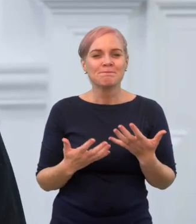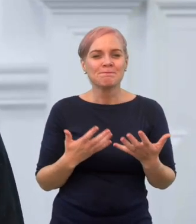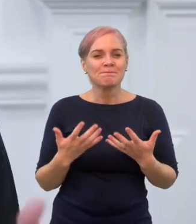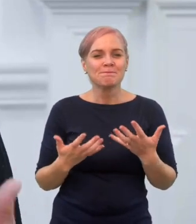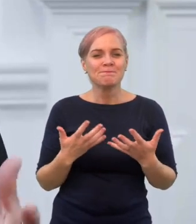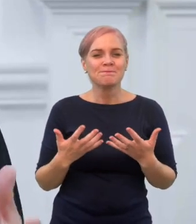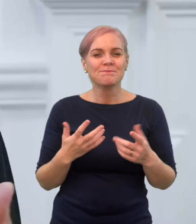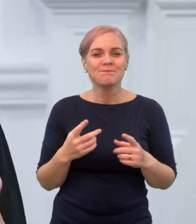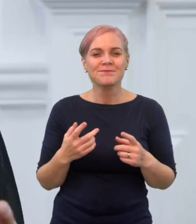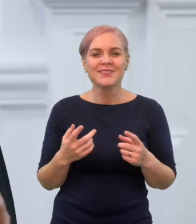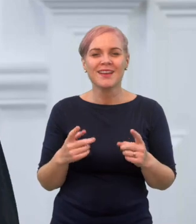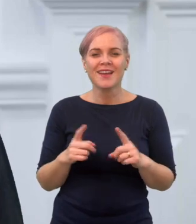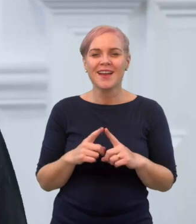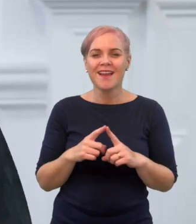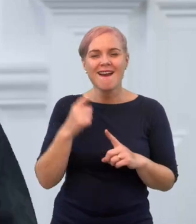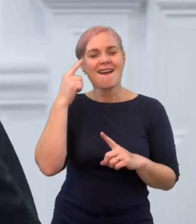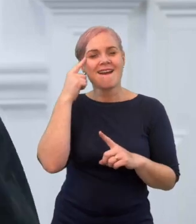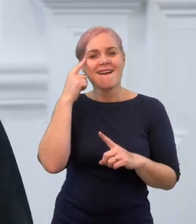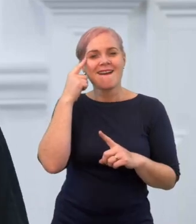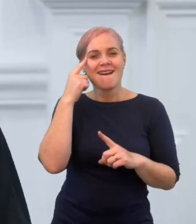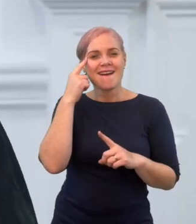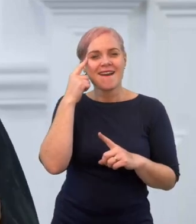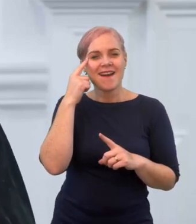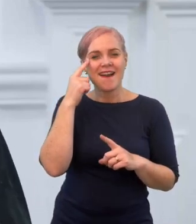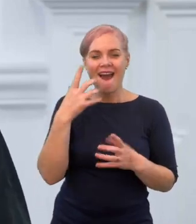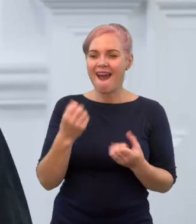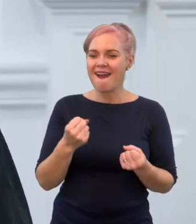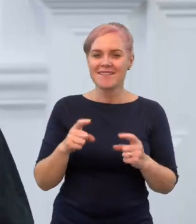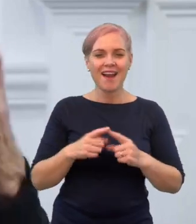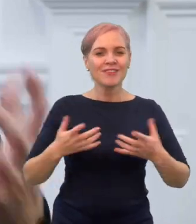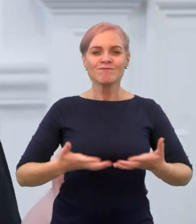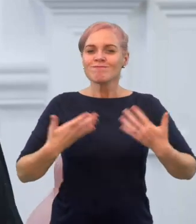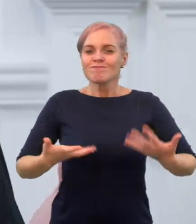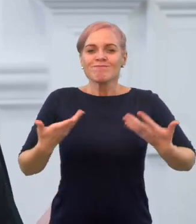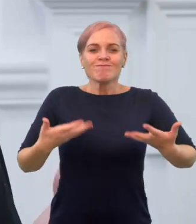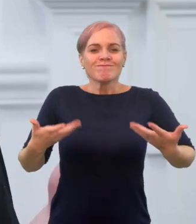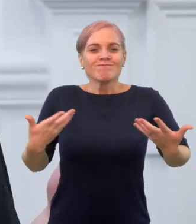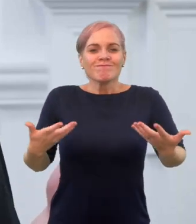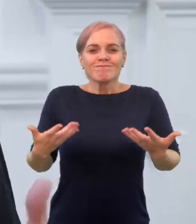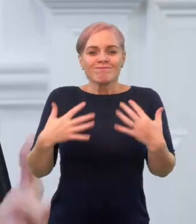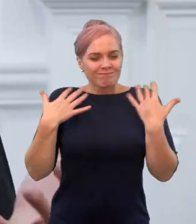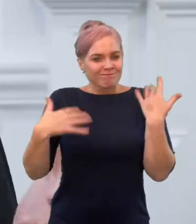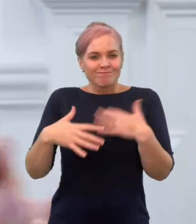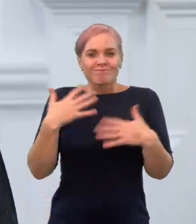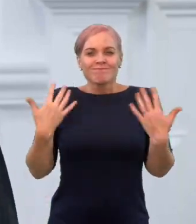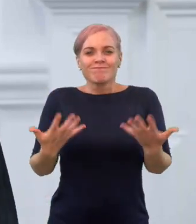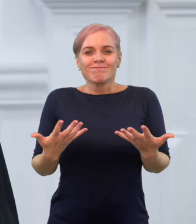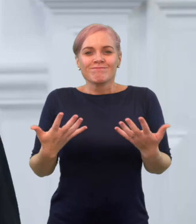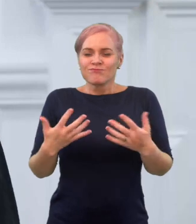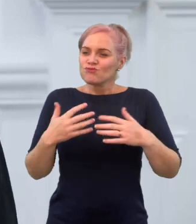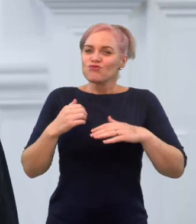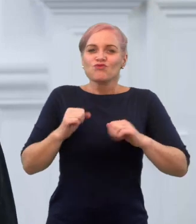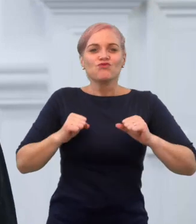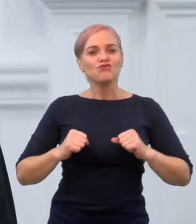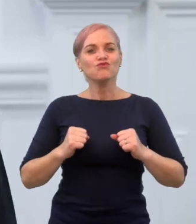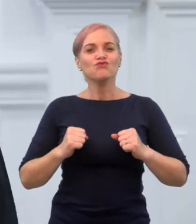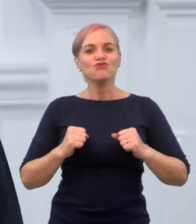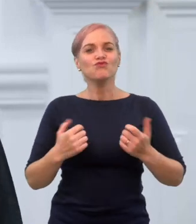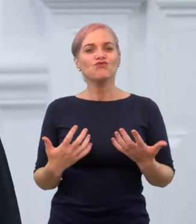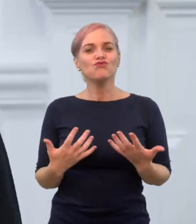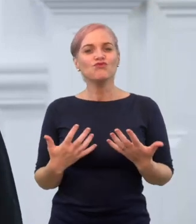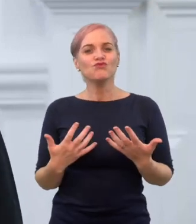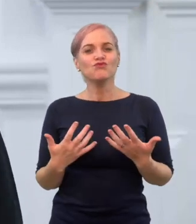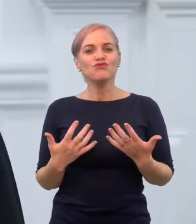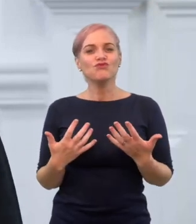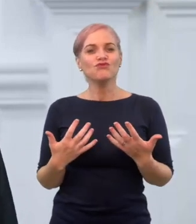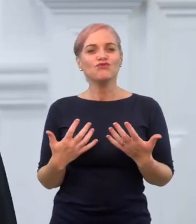Again, you know, so that reflects, you know, that just keeping that in mind, you kind of, you know, you just have that lightness about you, but he's quite grounded as well.